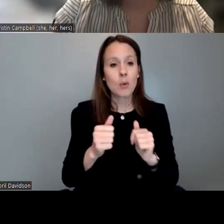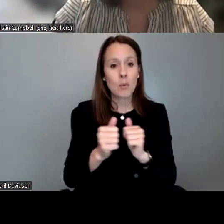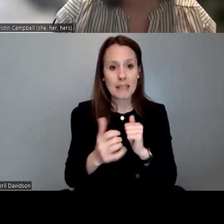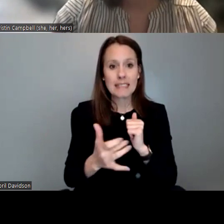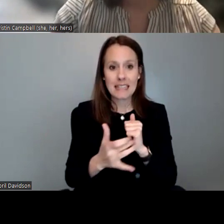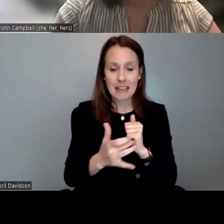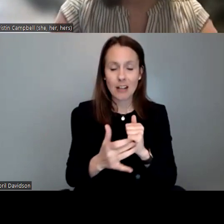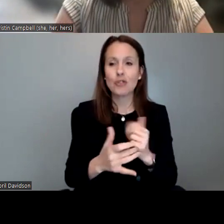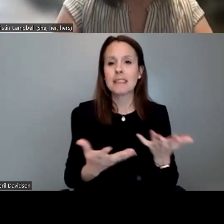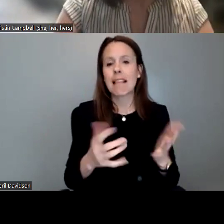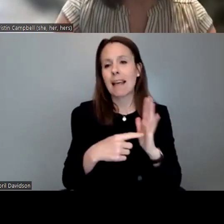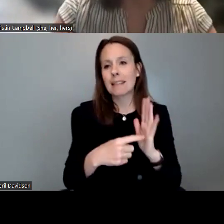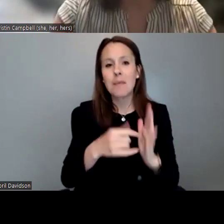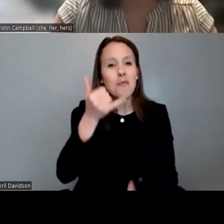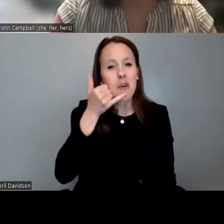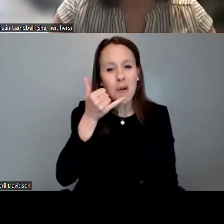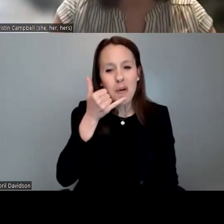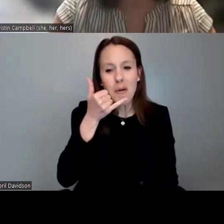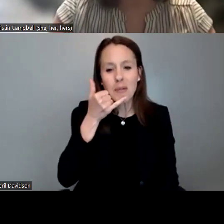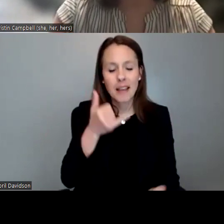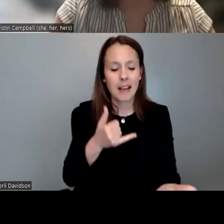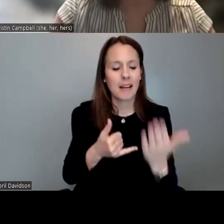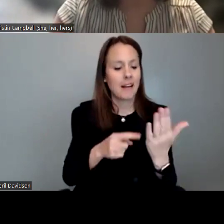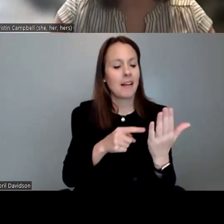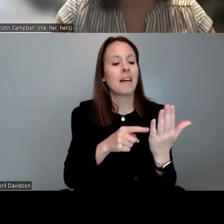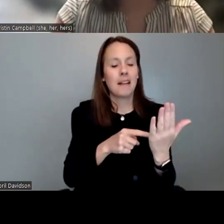mobile devices, for example, we can access things like